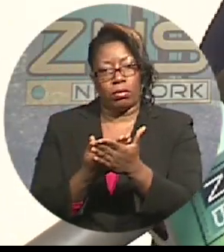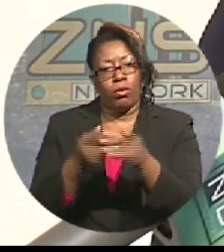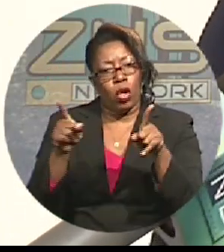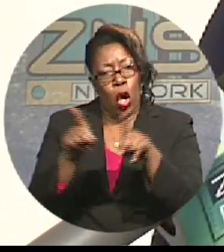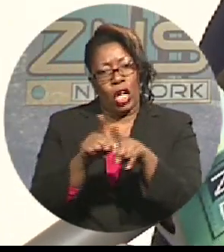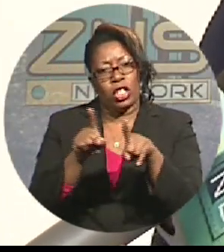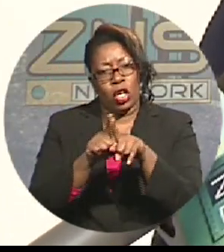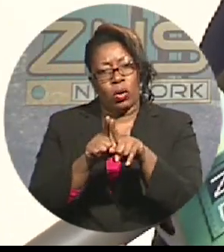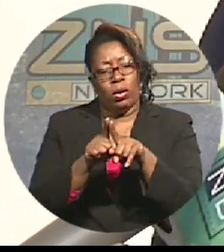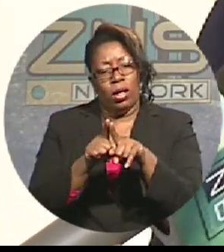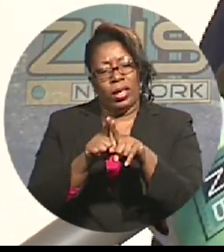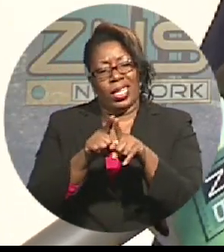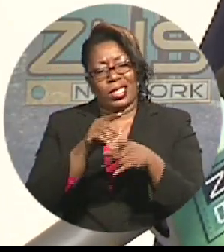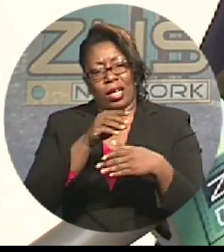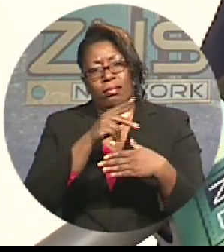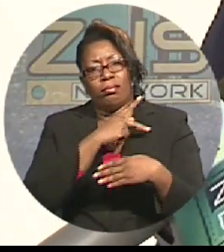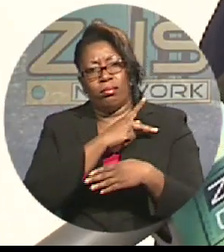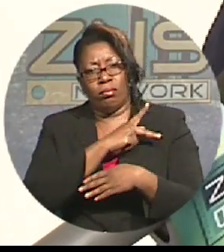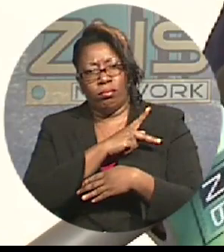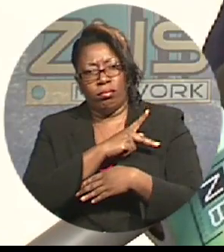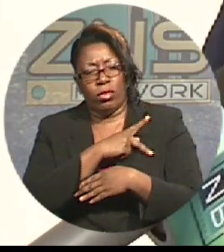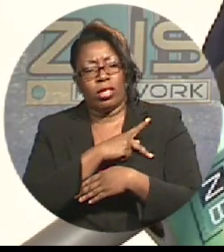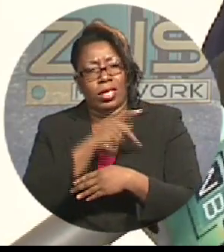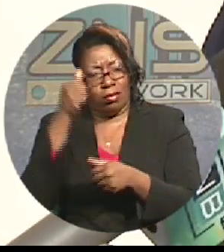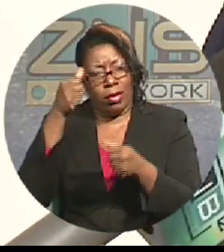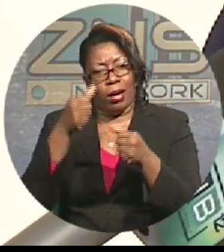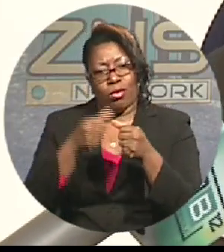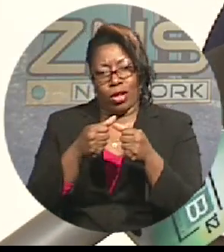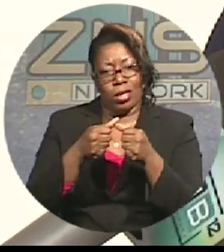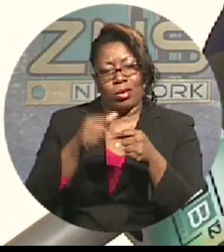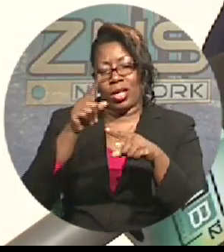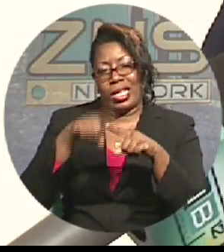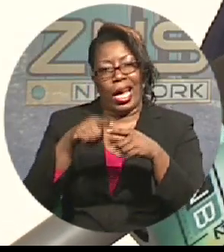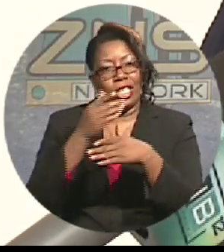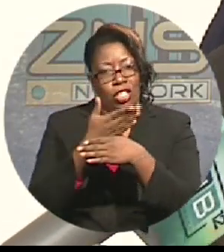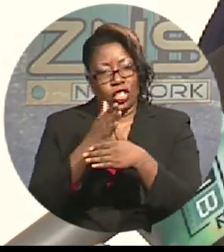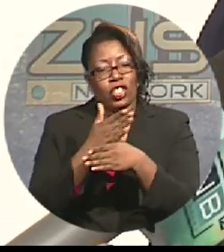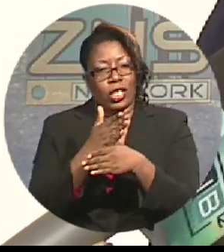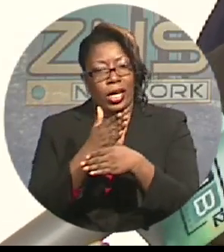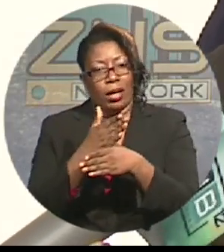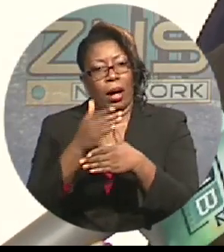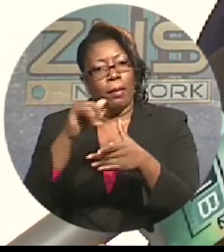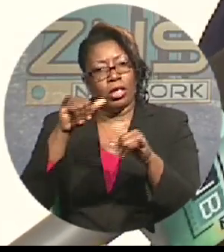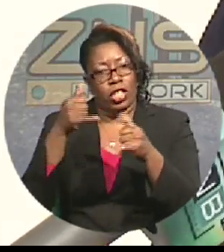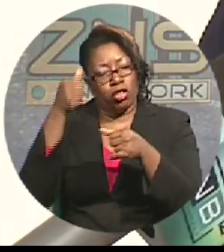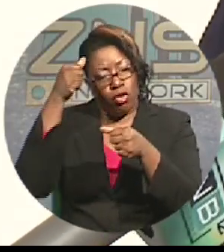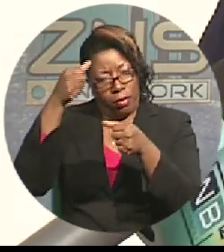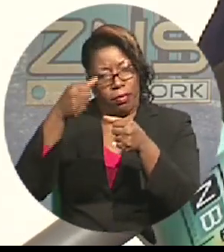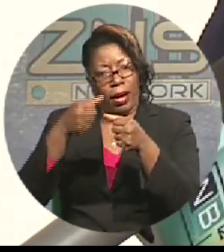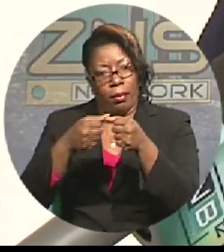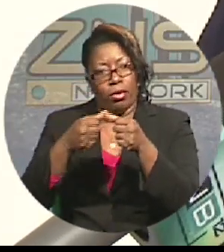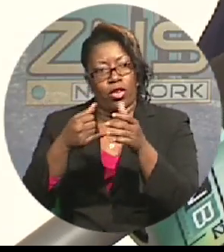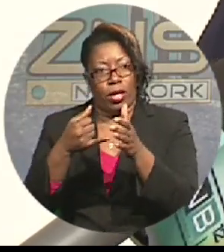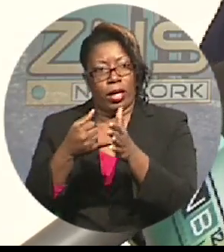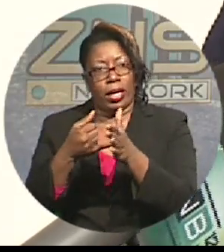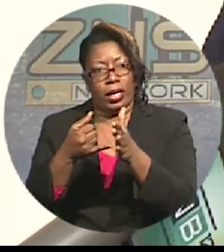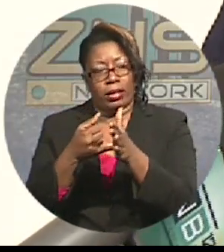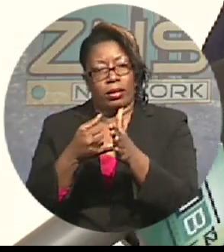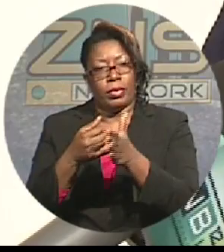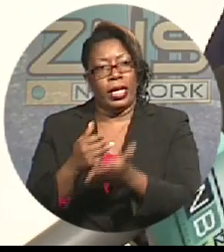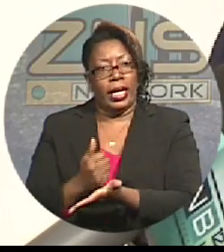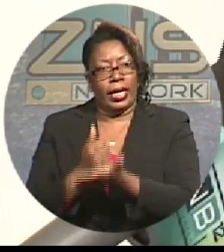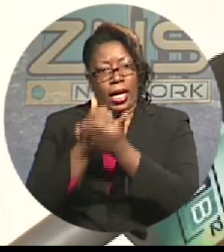that, you know, you just can't share it. You can't talk about some of it. And from time to time, just reflecting on it helped